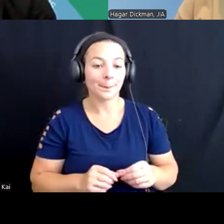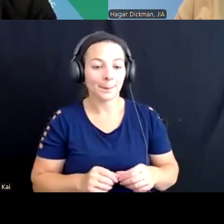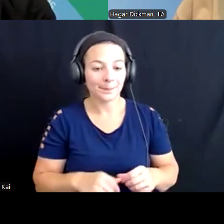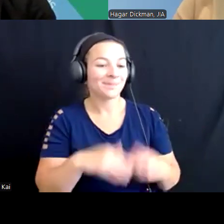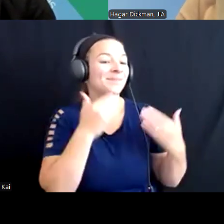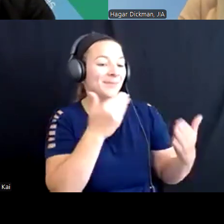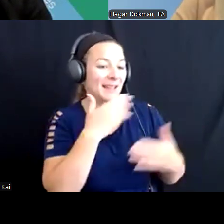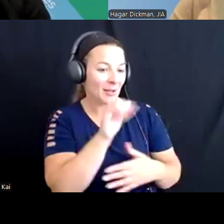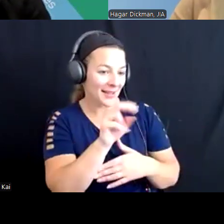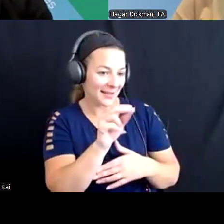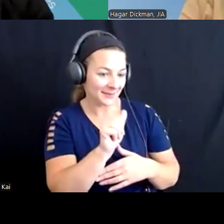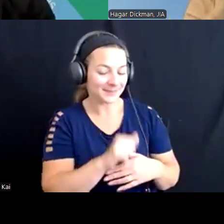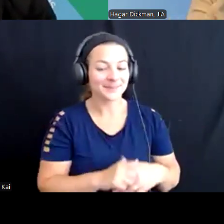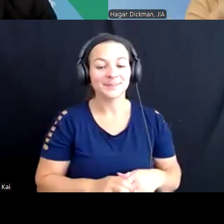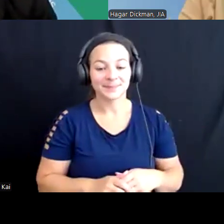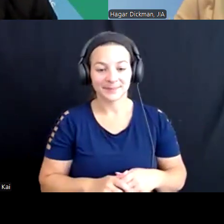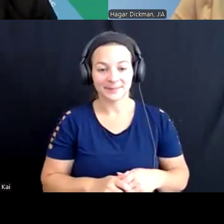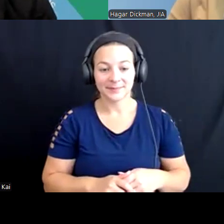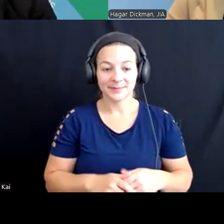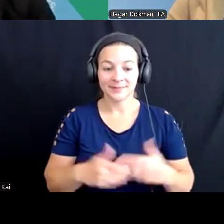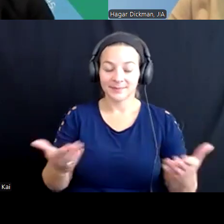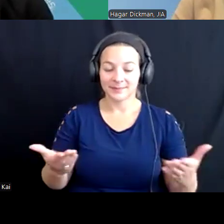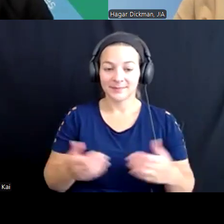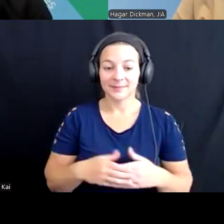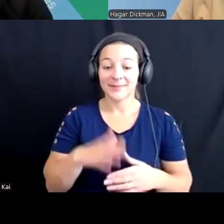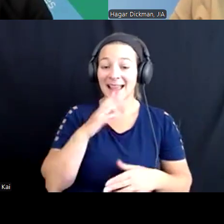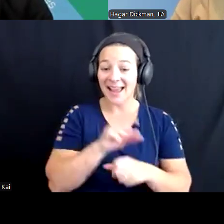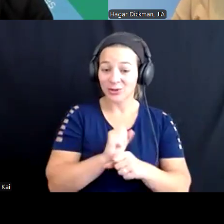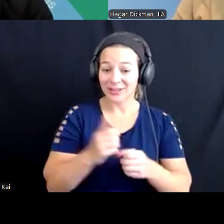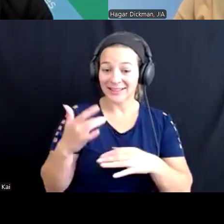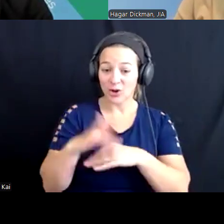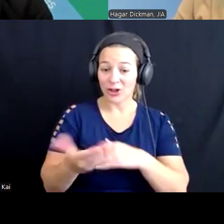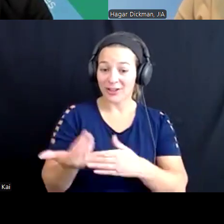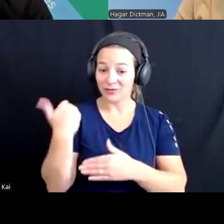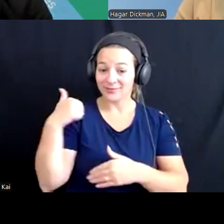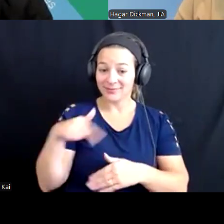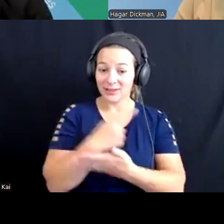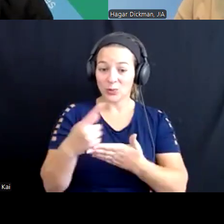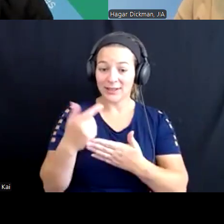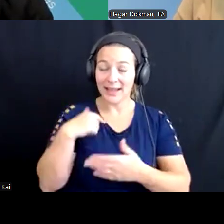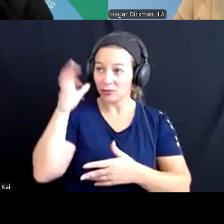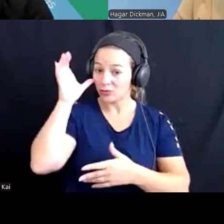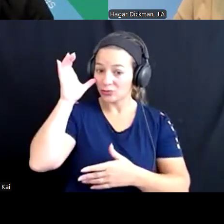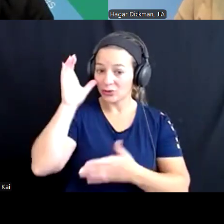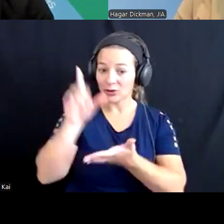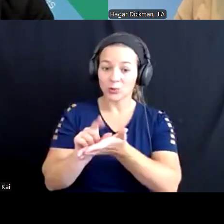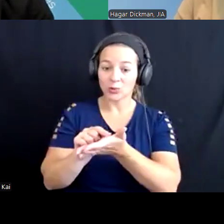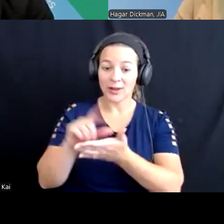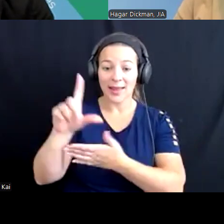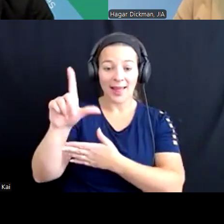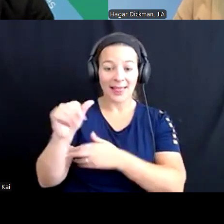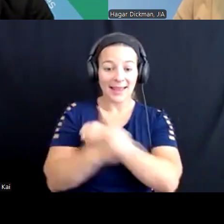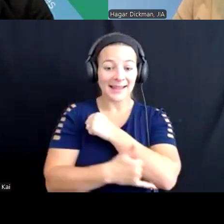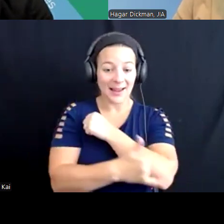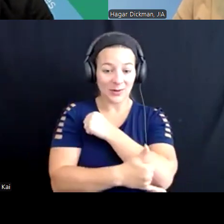Thank you, Anna. Well, actually, earlier this week, I heard a news report that Los Angeles County and